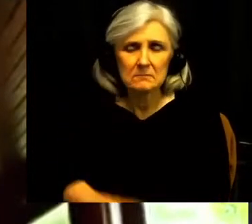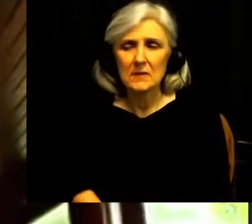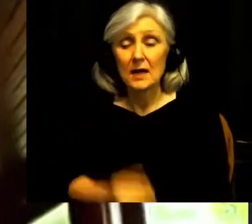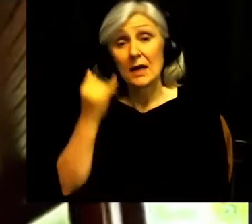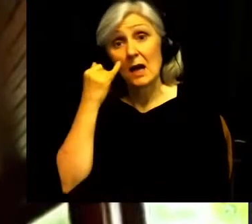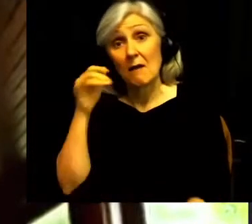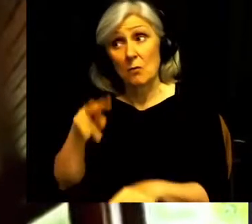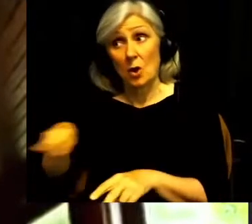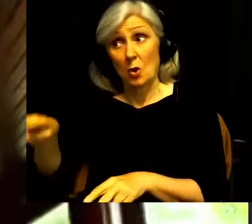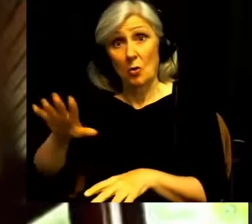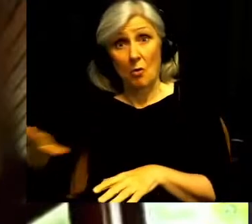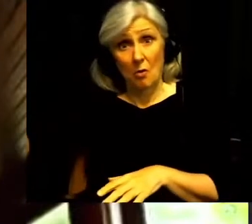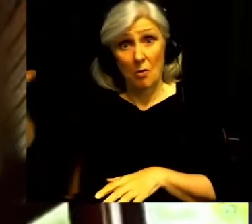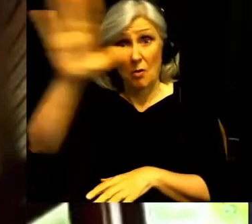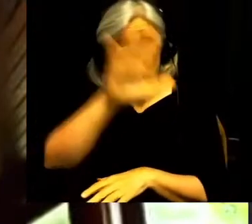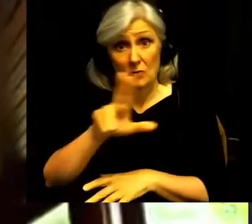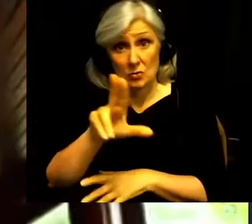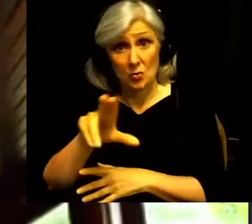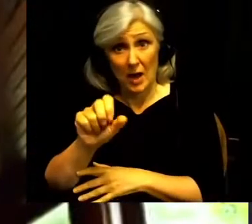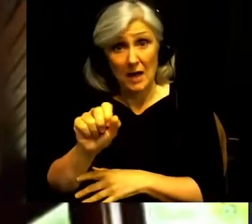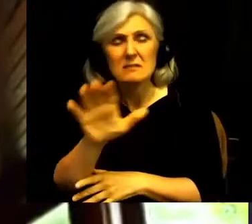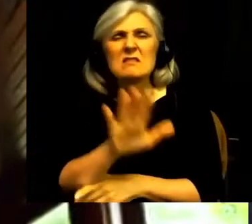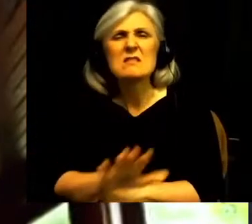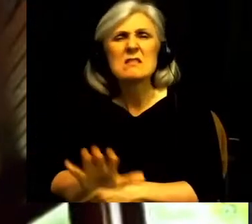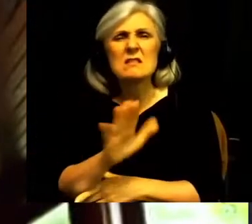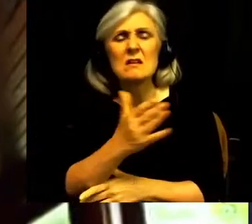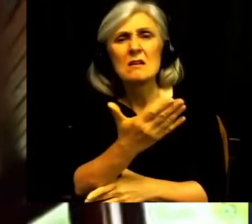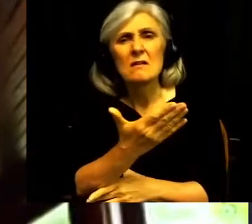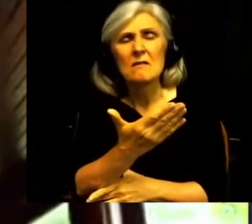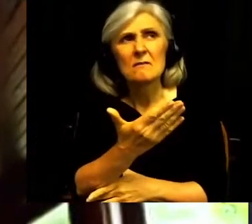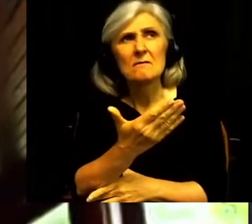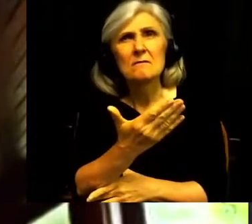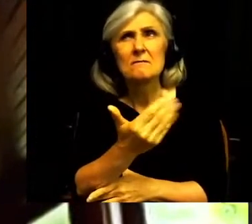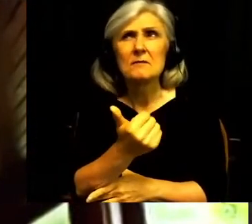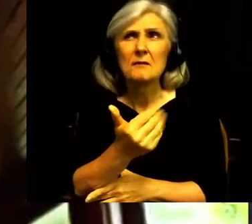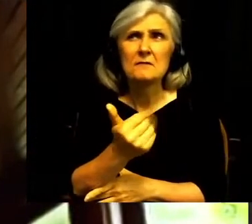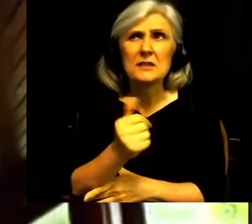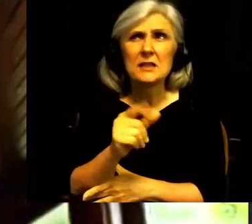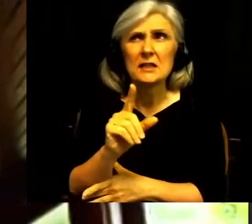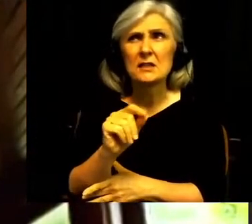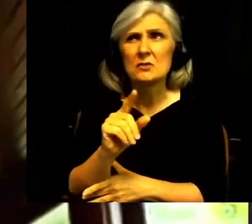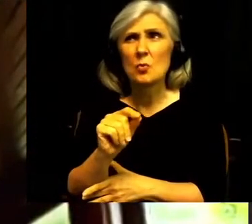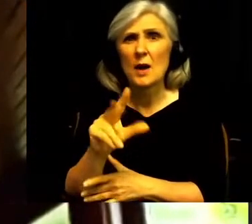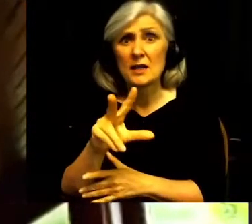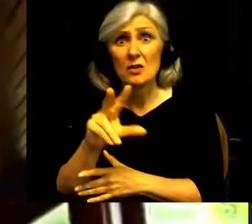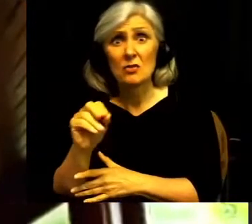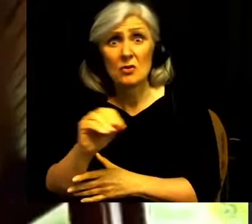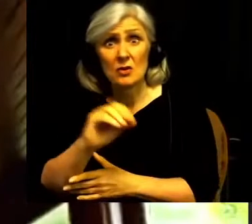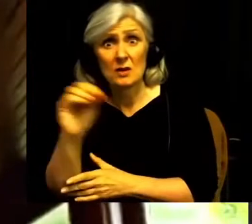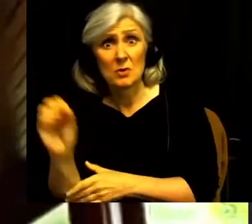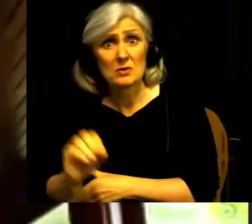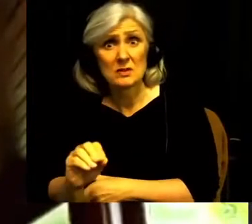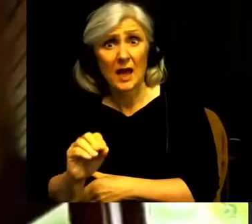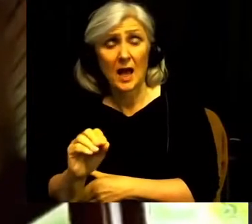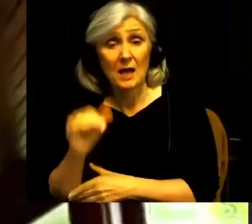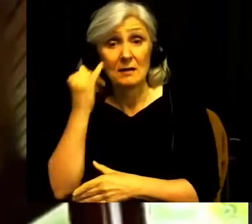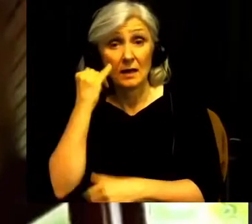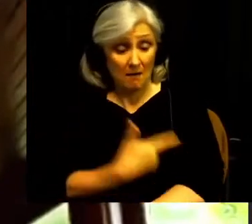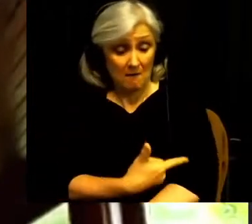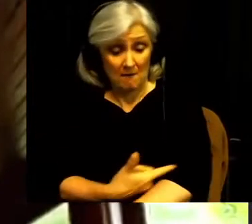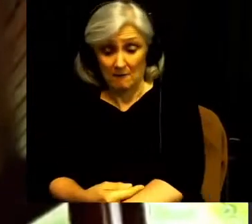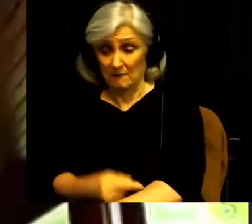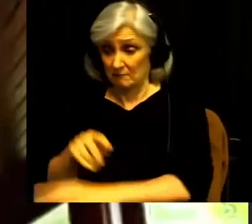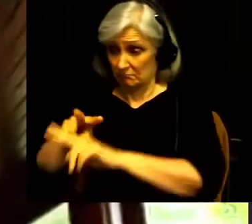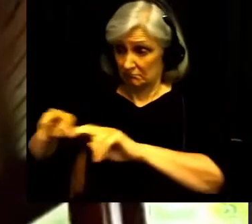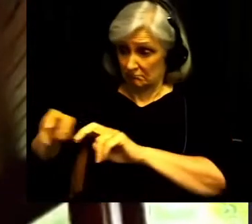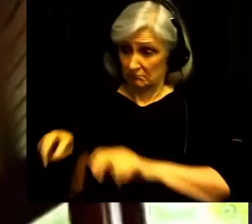in the range of 15 to 20 to high in the mid 30% of people have had evidence of infection. The